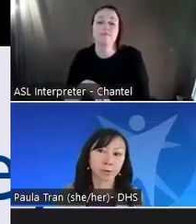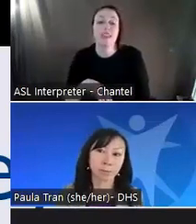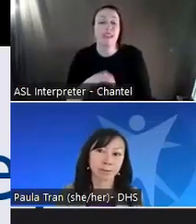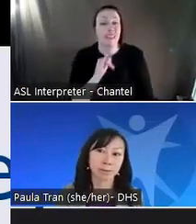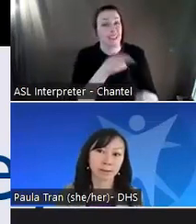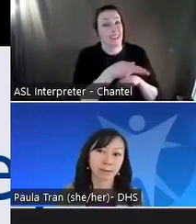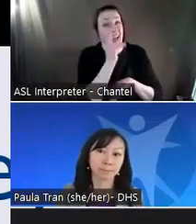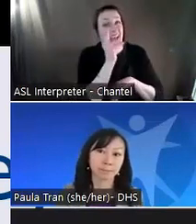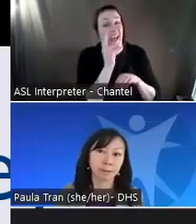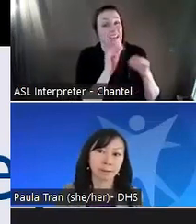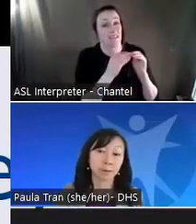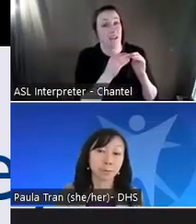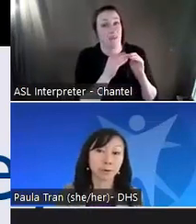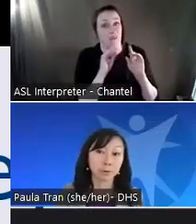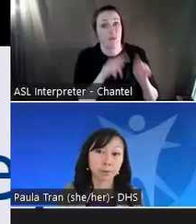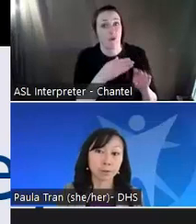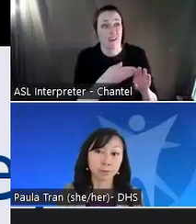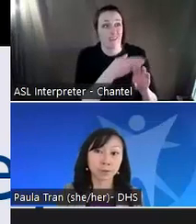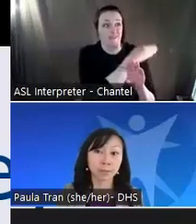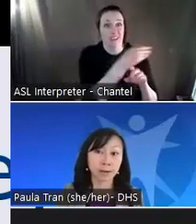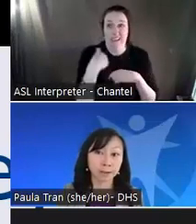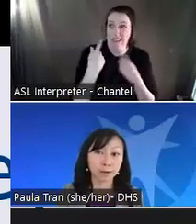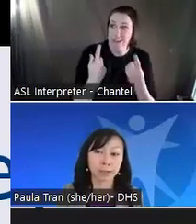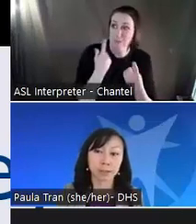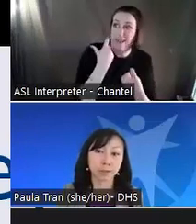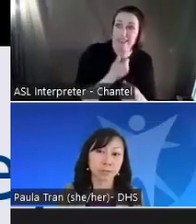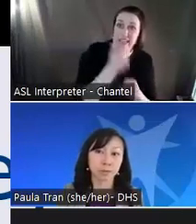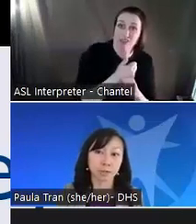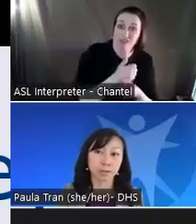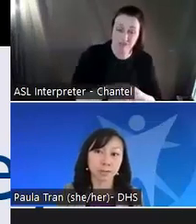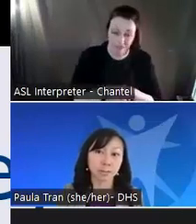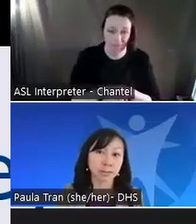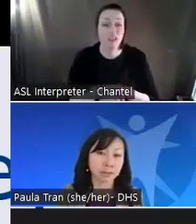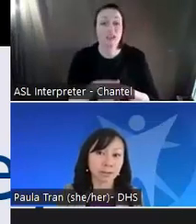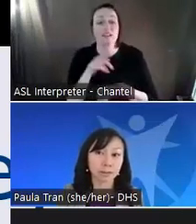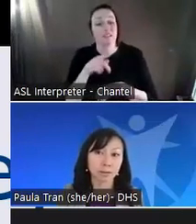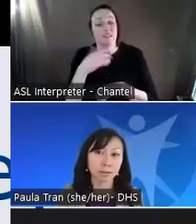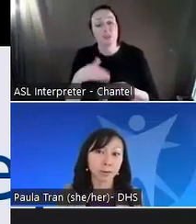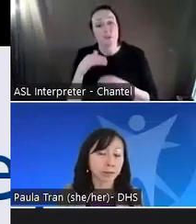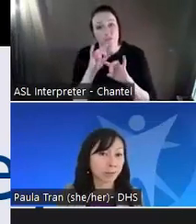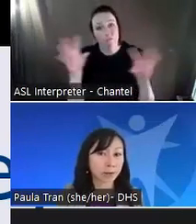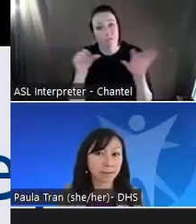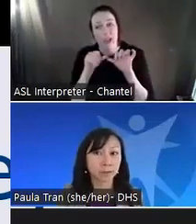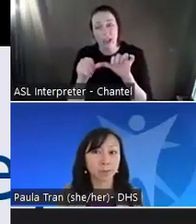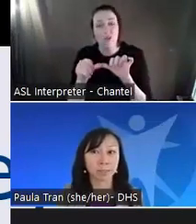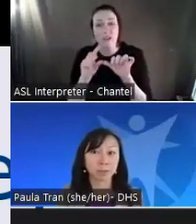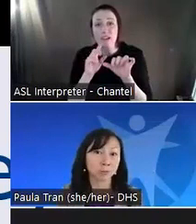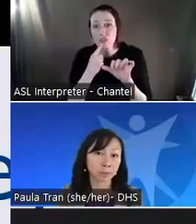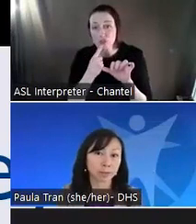reported over the past decade. The report also confirms ongoing and extreme distress among teens who identify